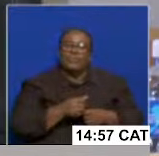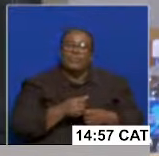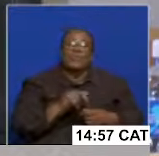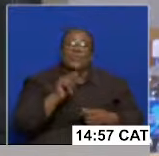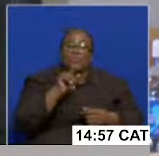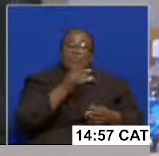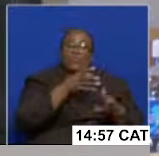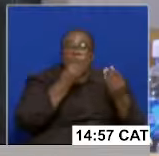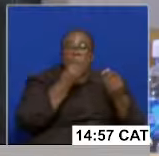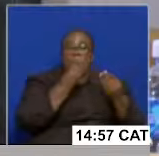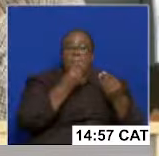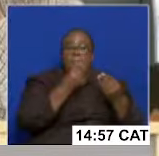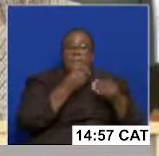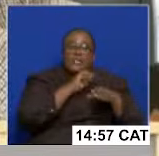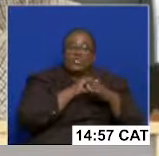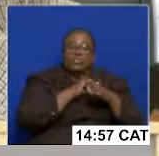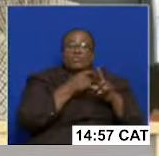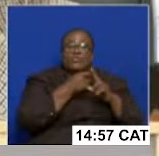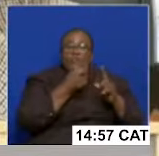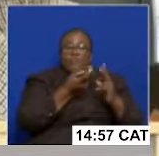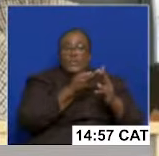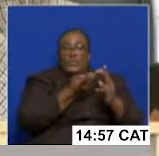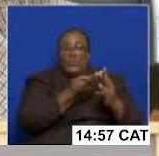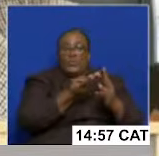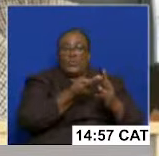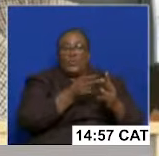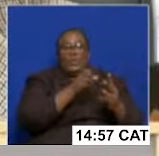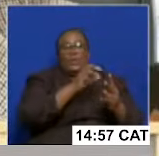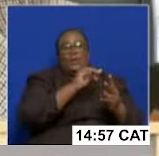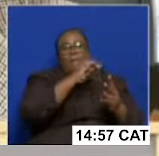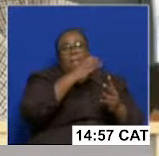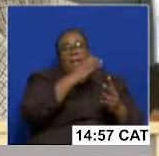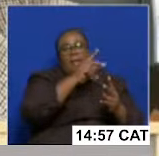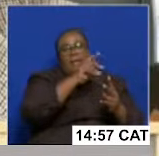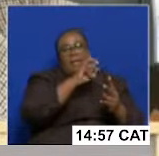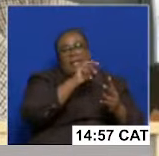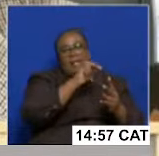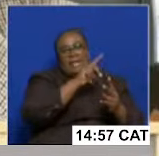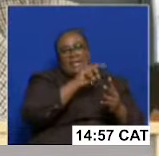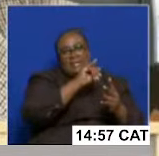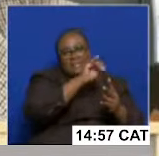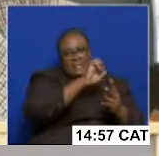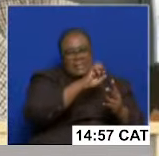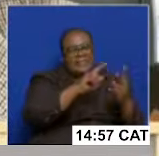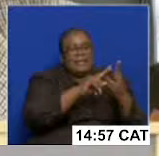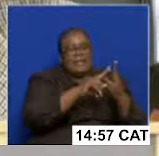Stolz. After they took them in their apartment, they gave them to you.